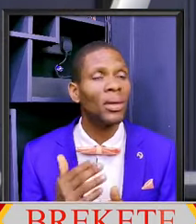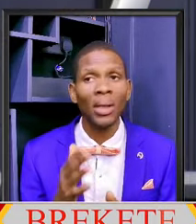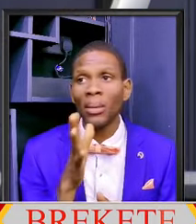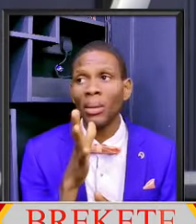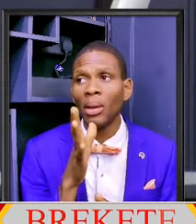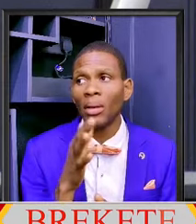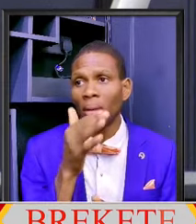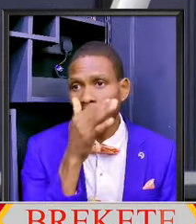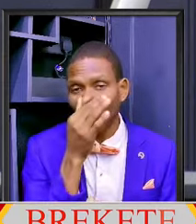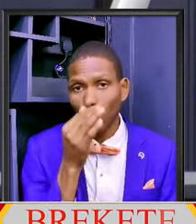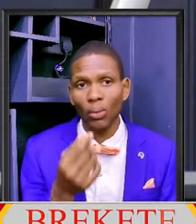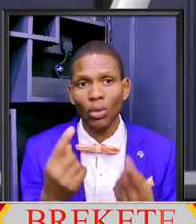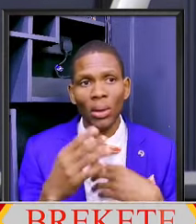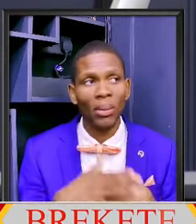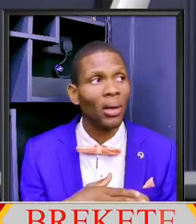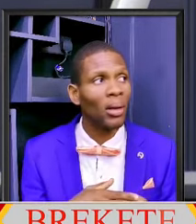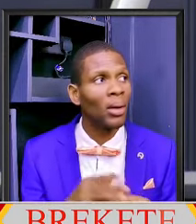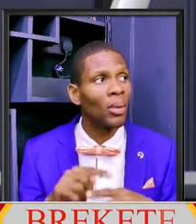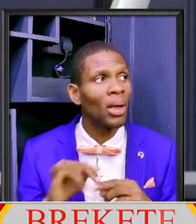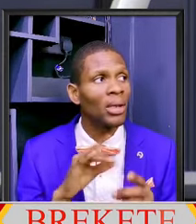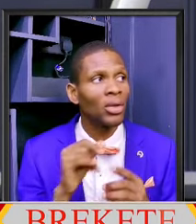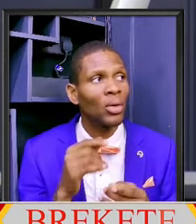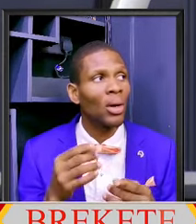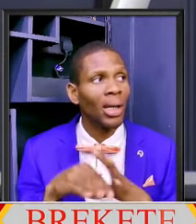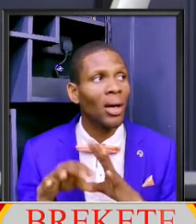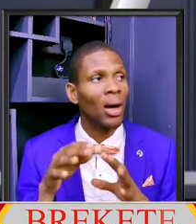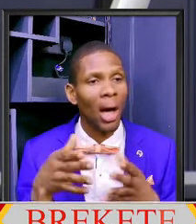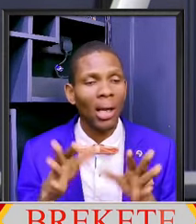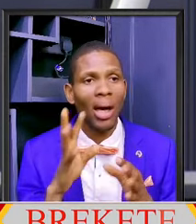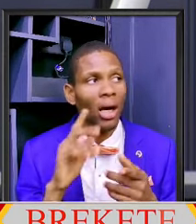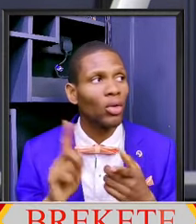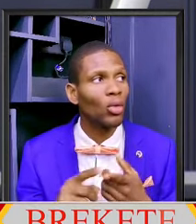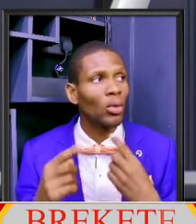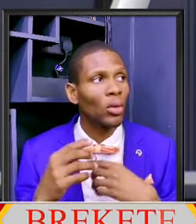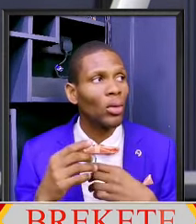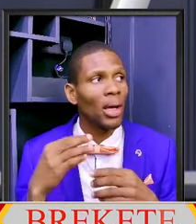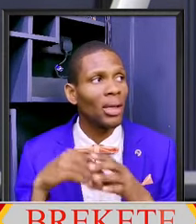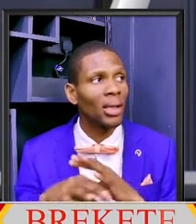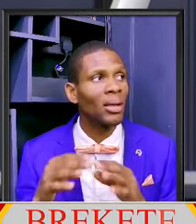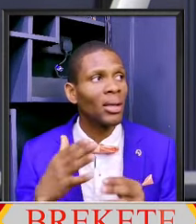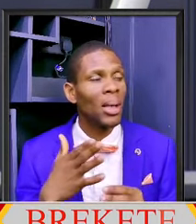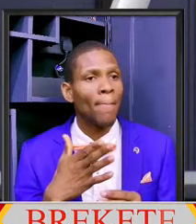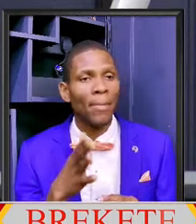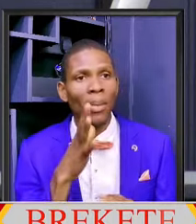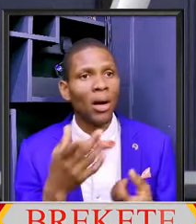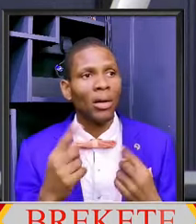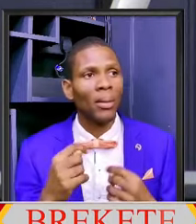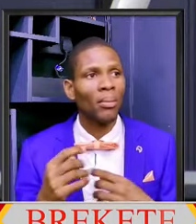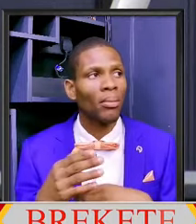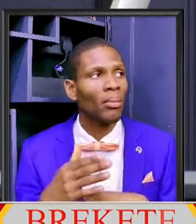Mama come back, but I not allow her enter studio. Mama, chief nursing,